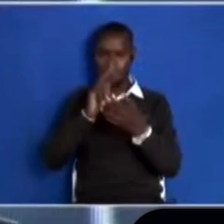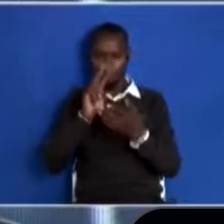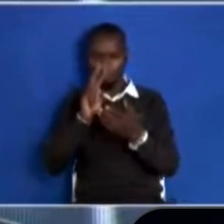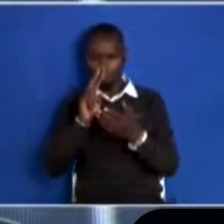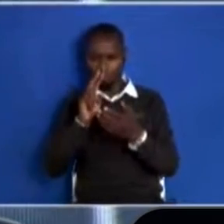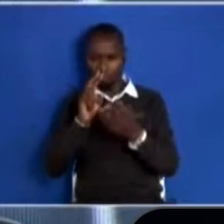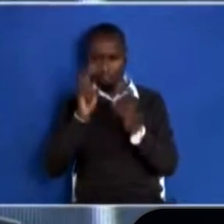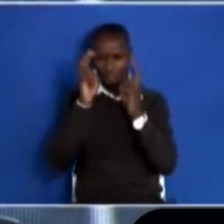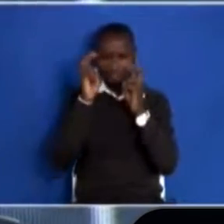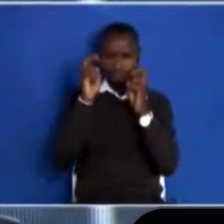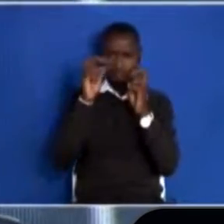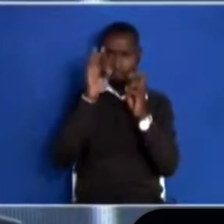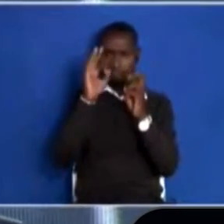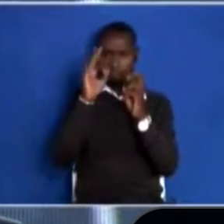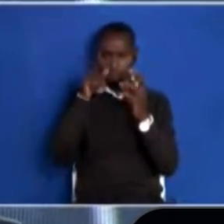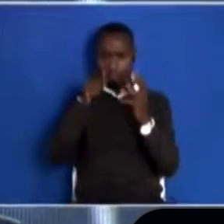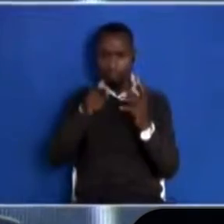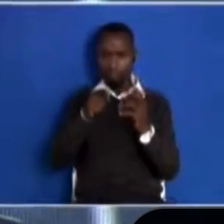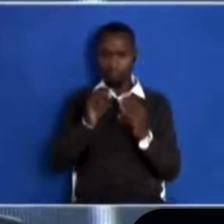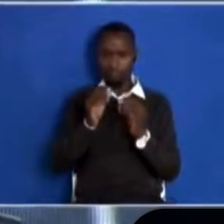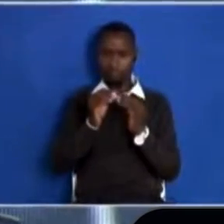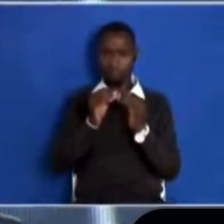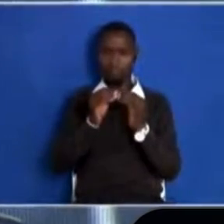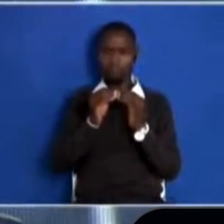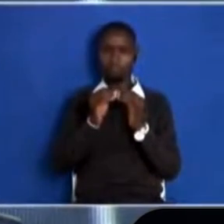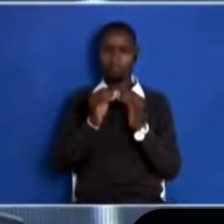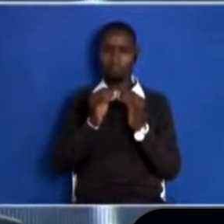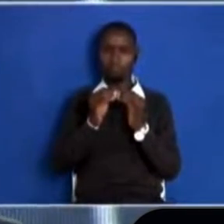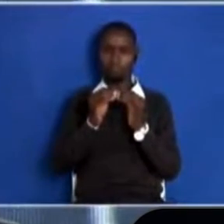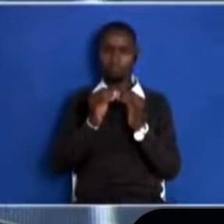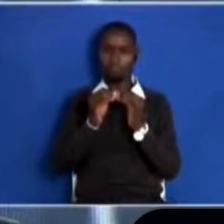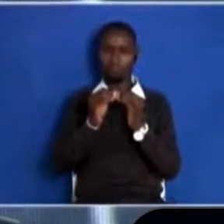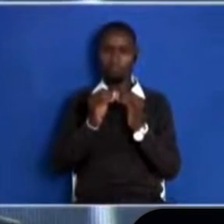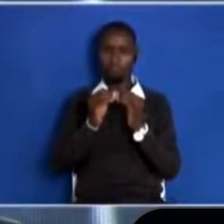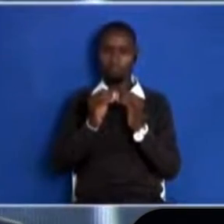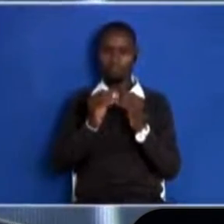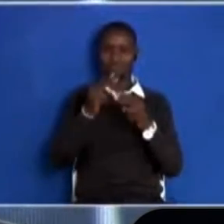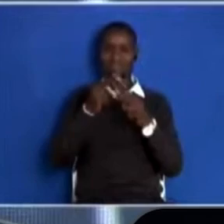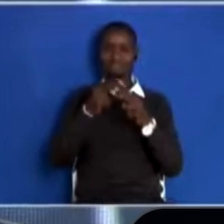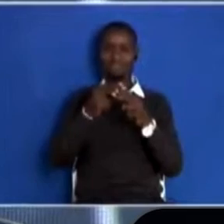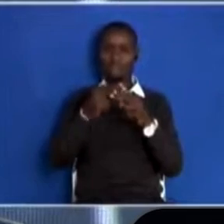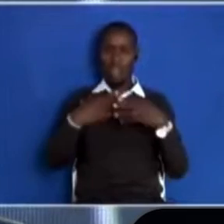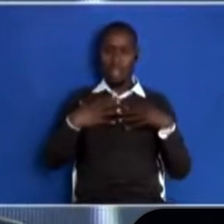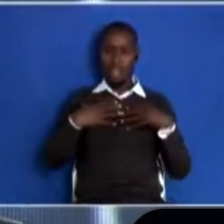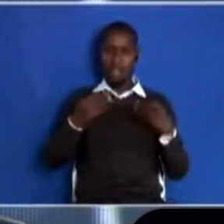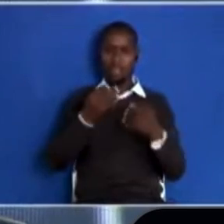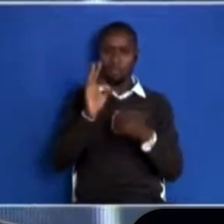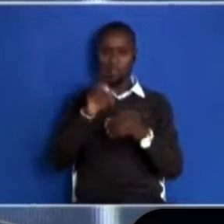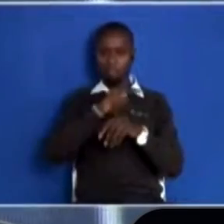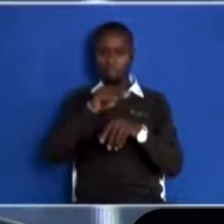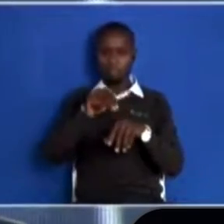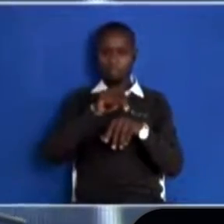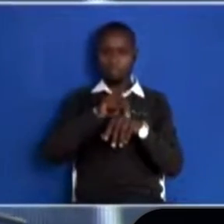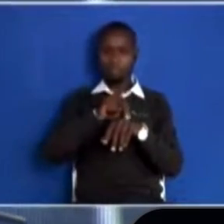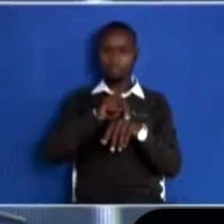of this meeting, nilipokuwa nikitazama kichwa cha mkutano huu, it's called healing of a nation. Inaitwa uponyaji wa